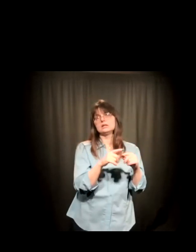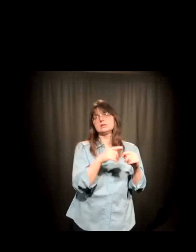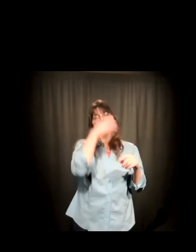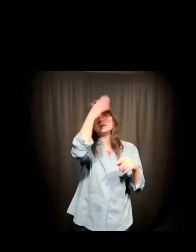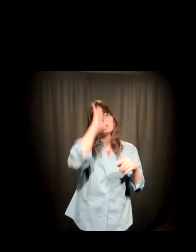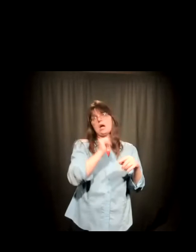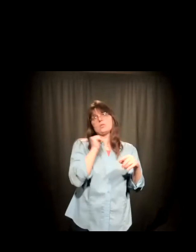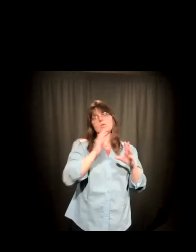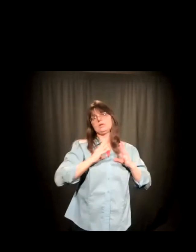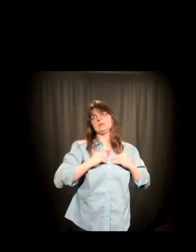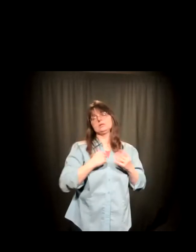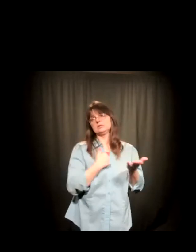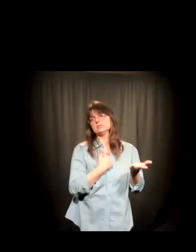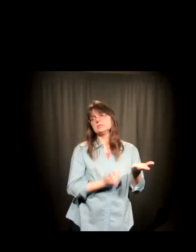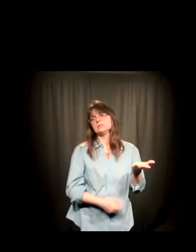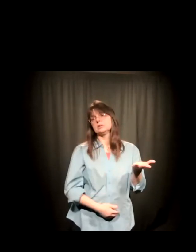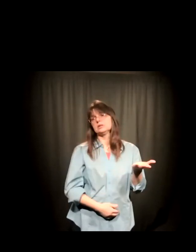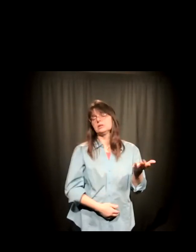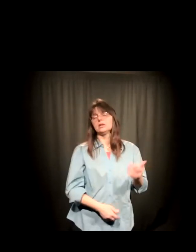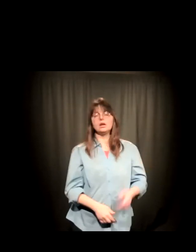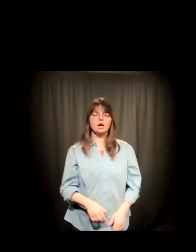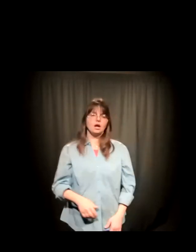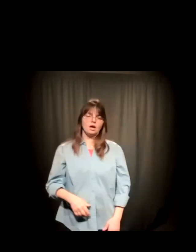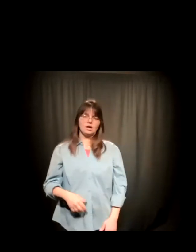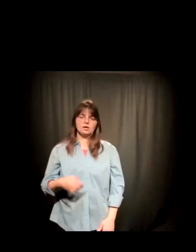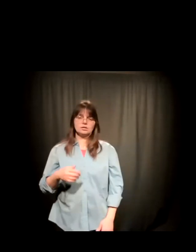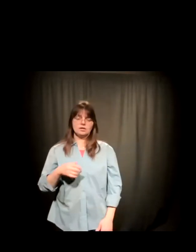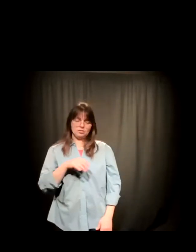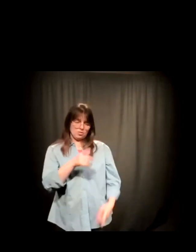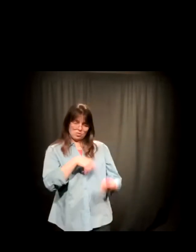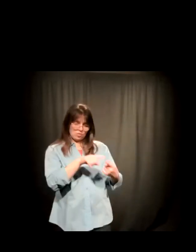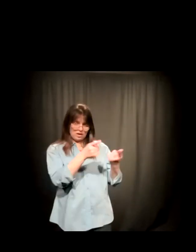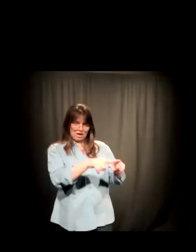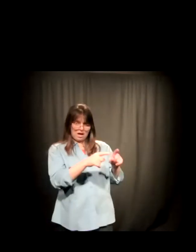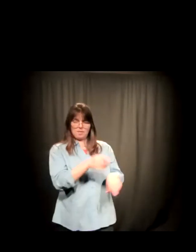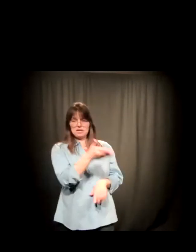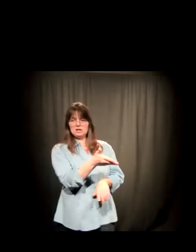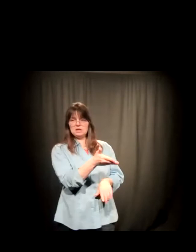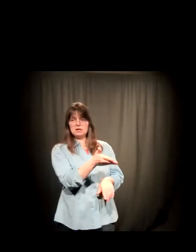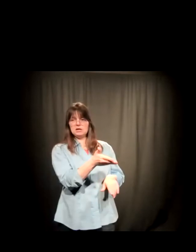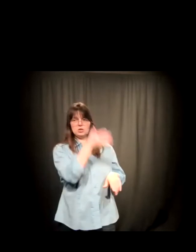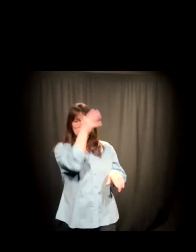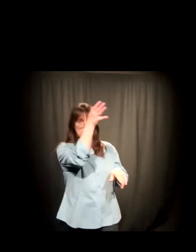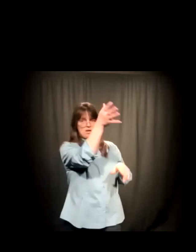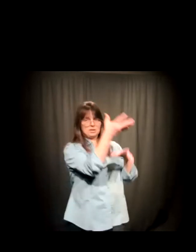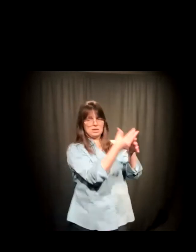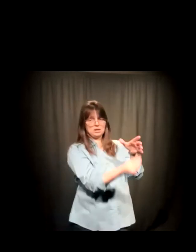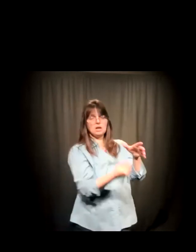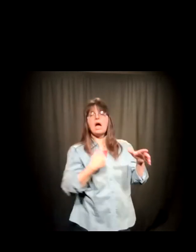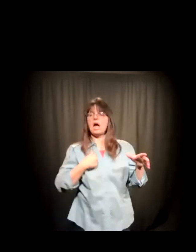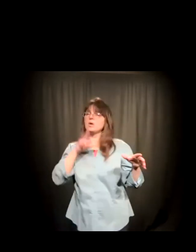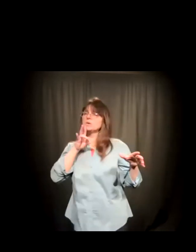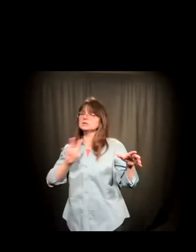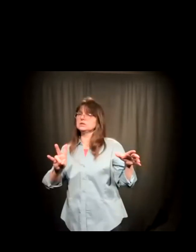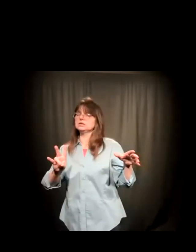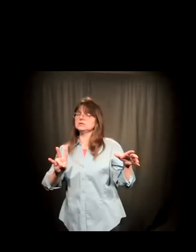This happened when I was 7, but I wouldn't learn about it until years later. By then, I knew who to blame. By then, I had